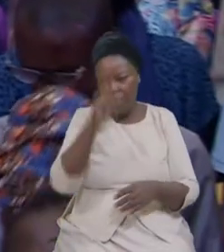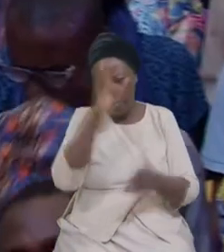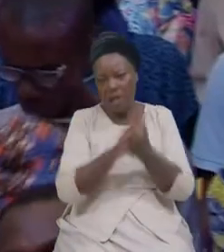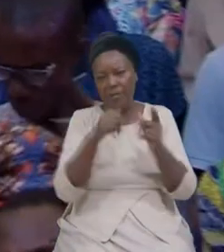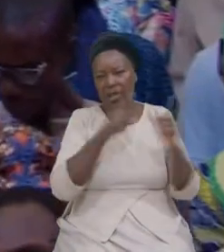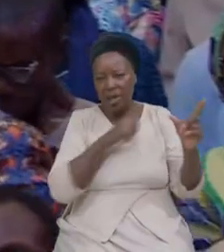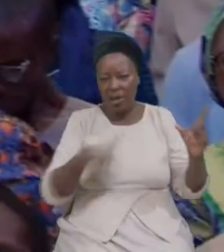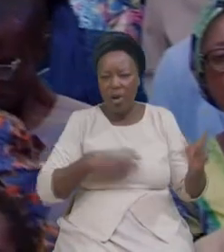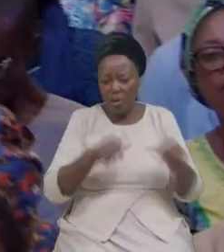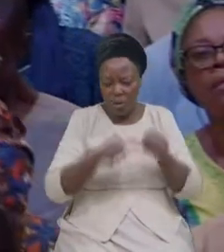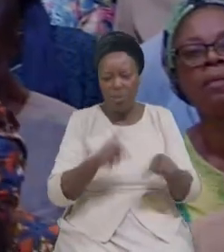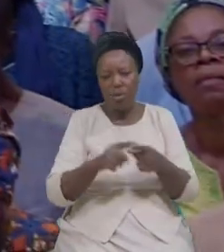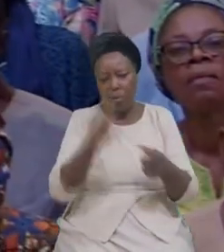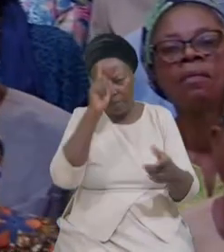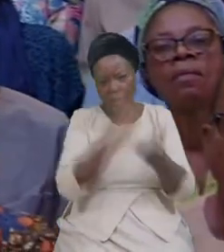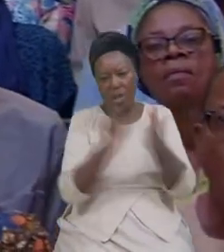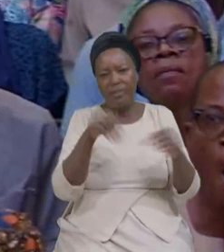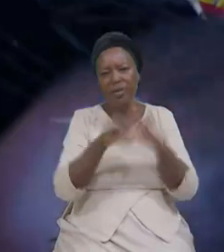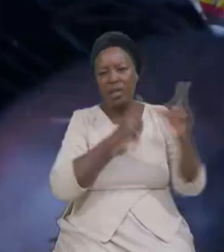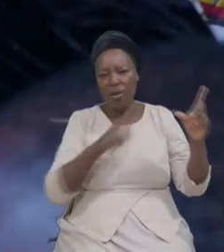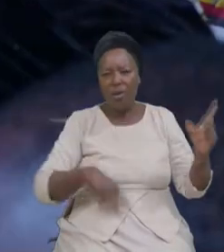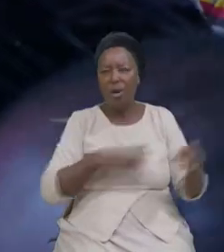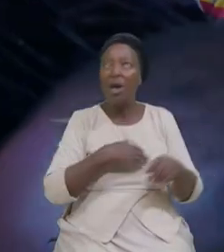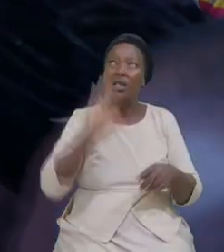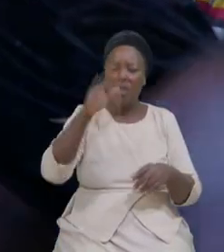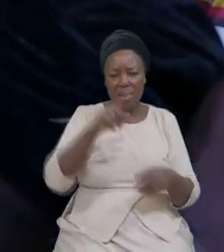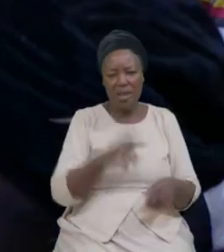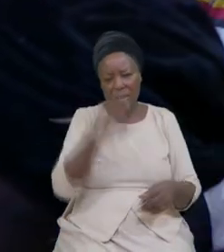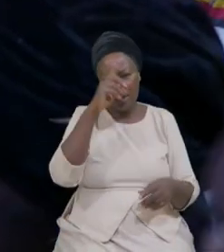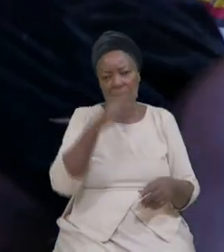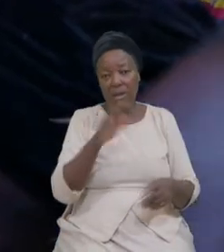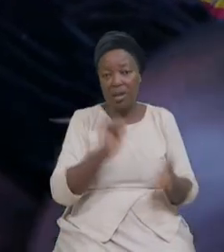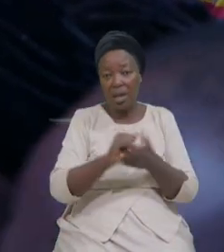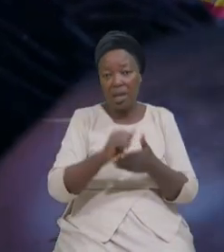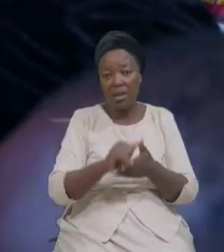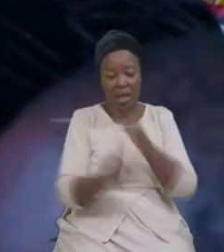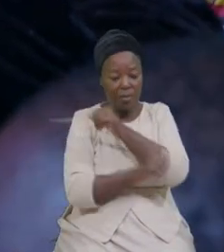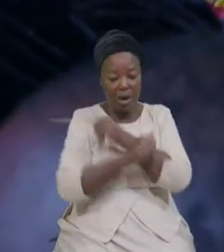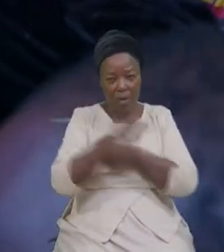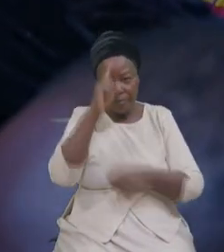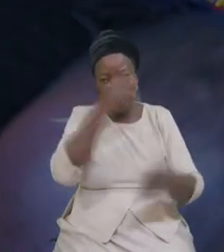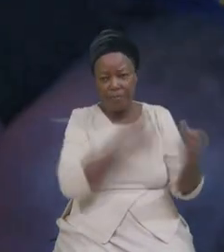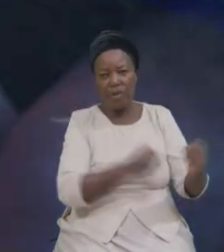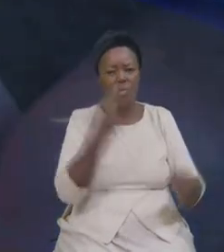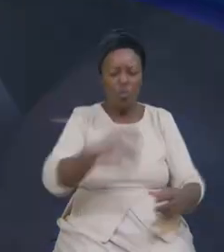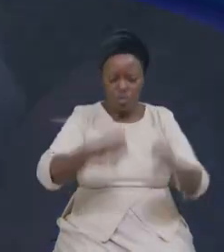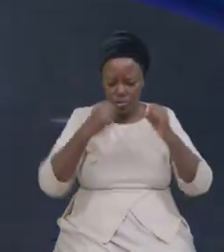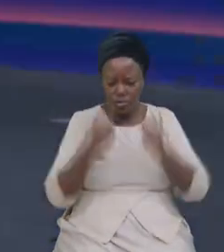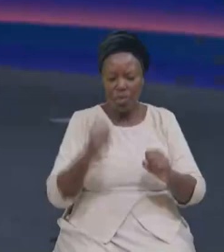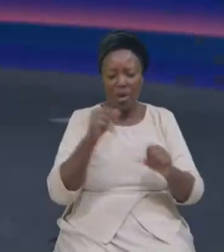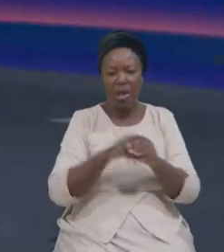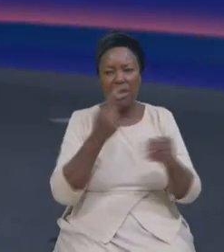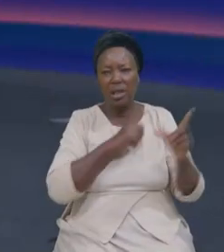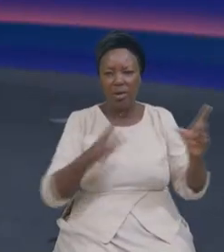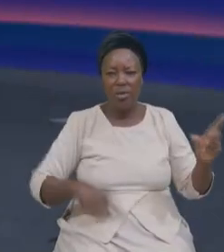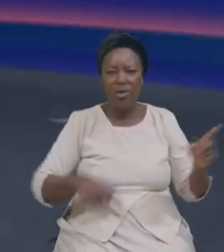on believing in the Lord. And his faith was firm in the Lord. His faith was great in the Lord. His